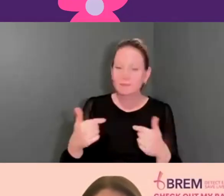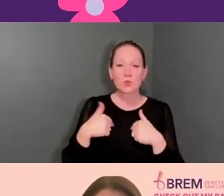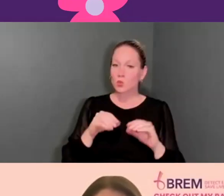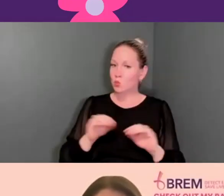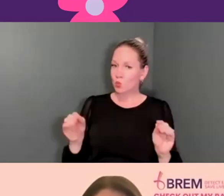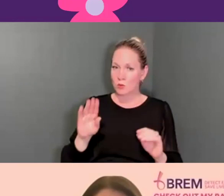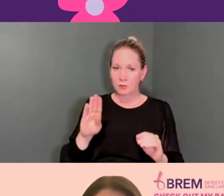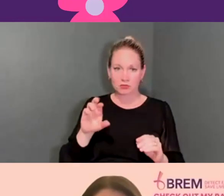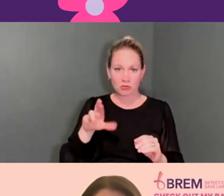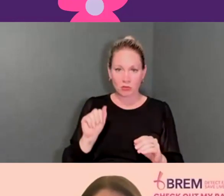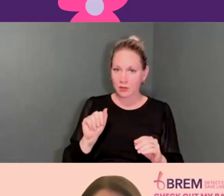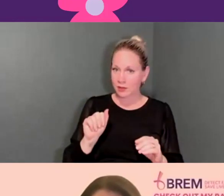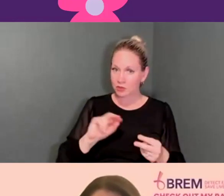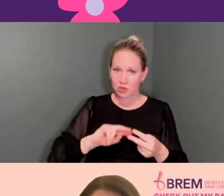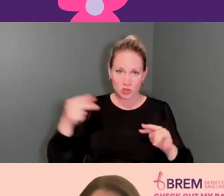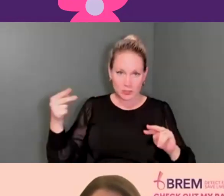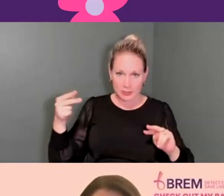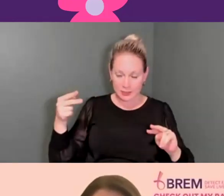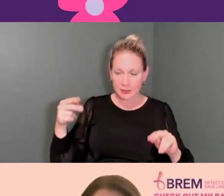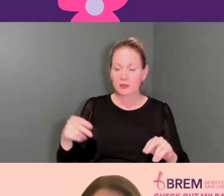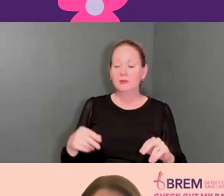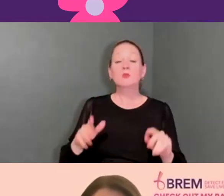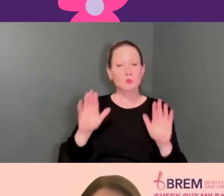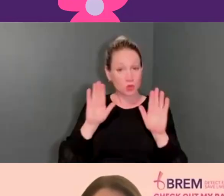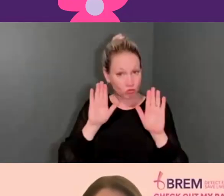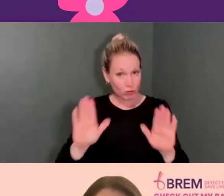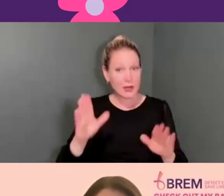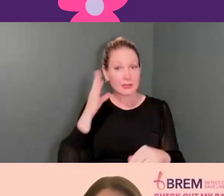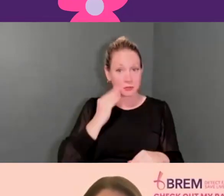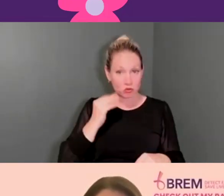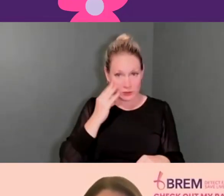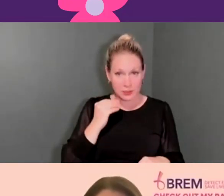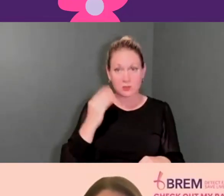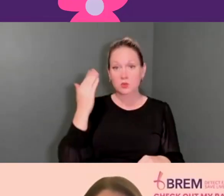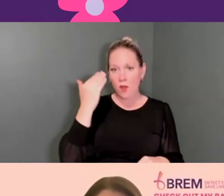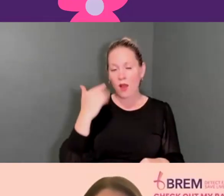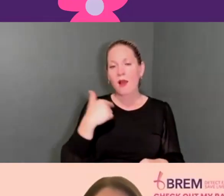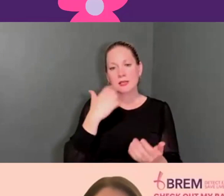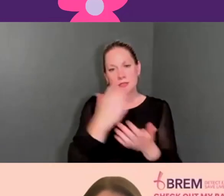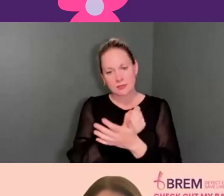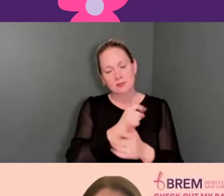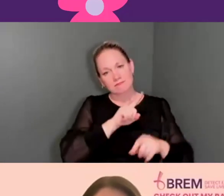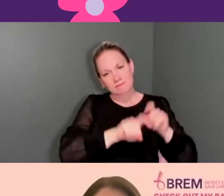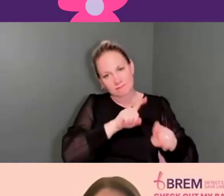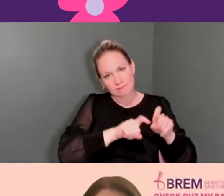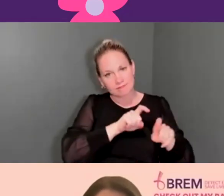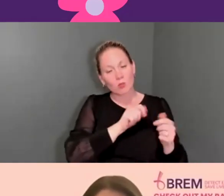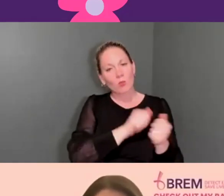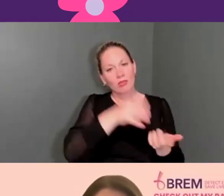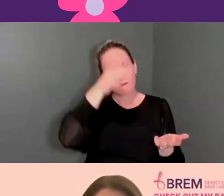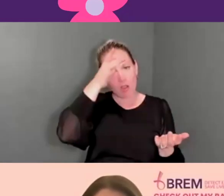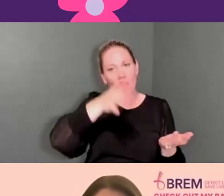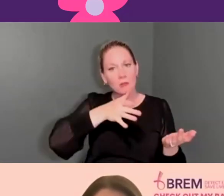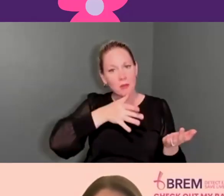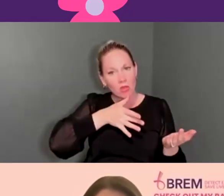gene. It was a great experience because it allowed me to talk to my father and my mother and learn more